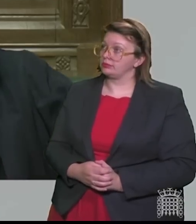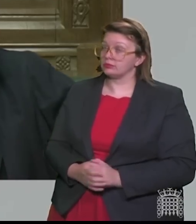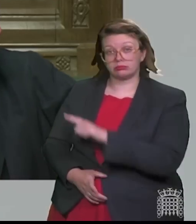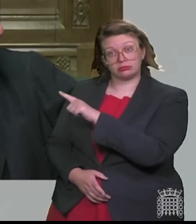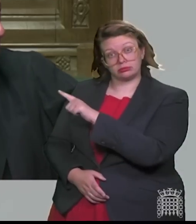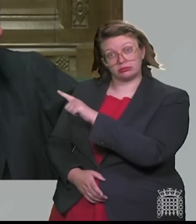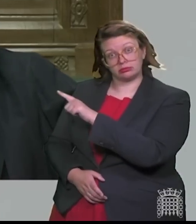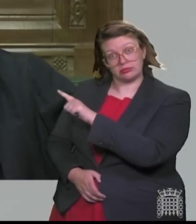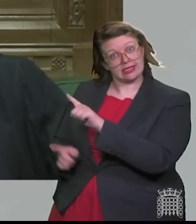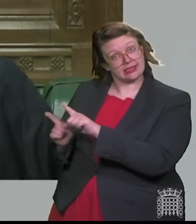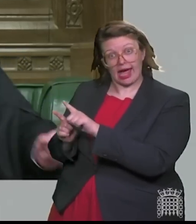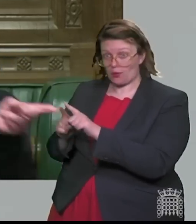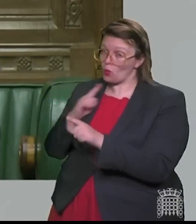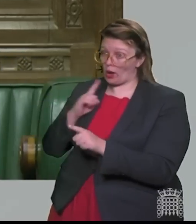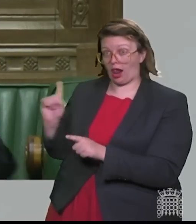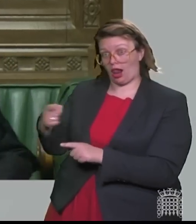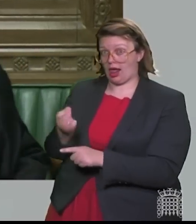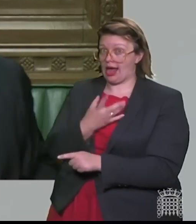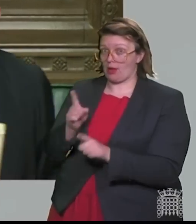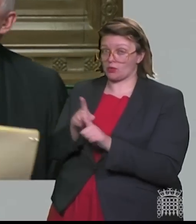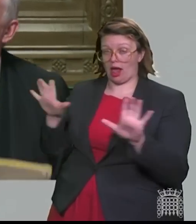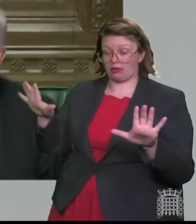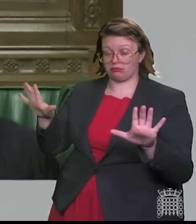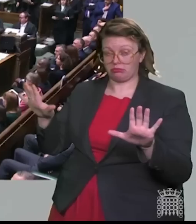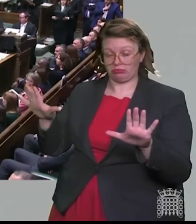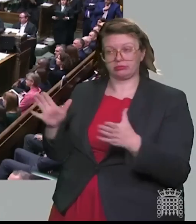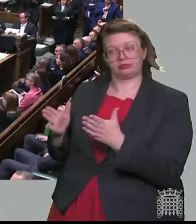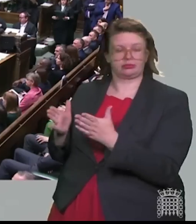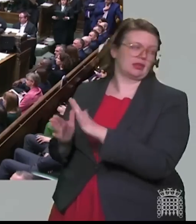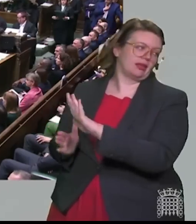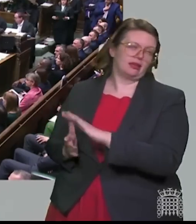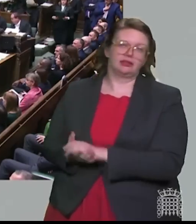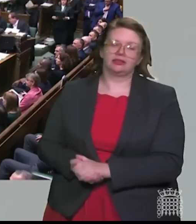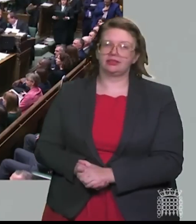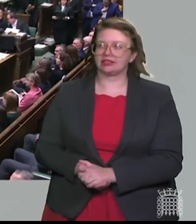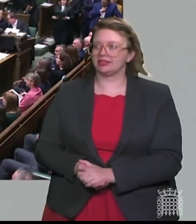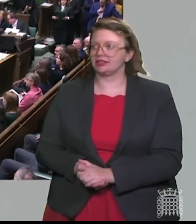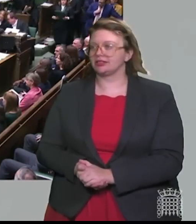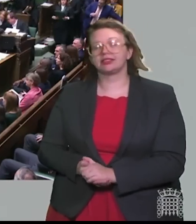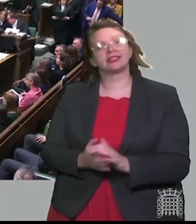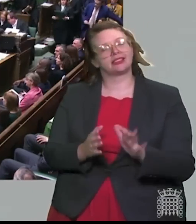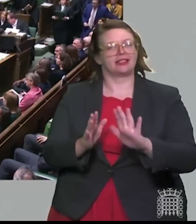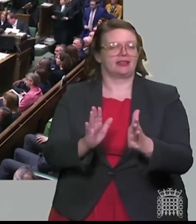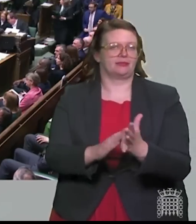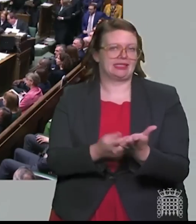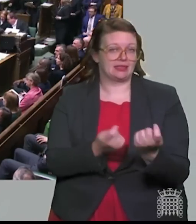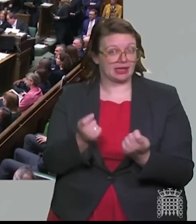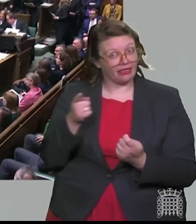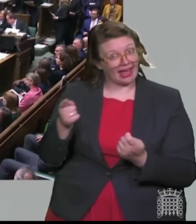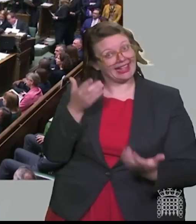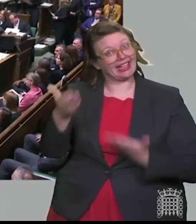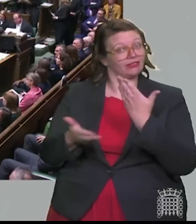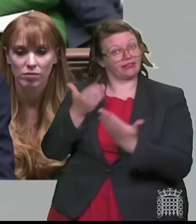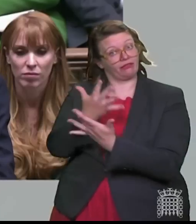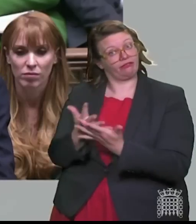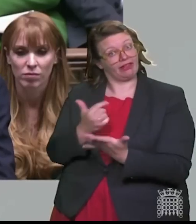And the same will happen on this side. Keir Starmer. Mr. Speaker, the reason they're issuing so many visas is